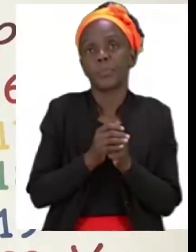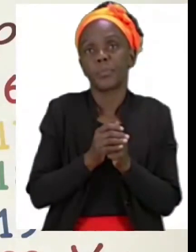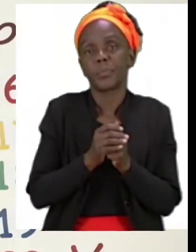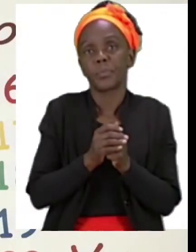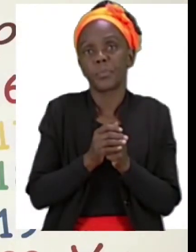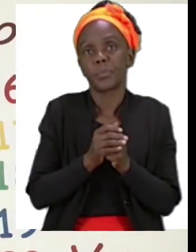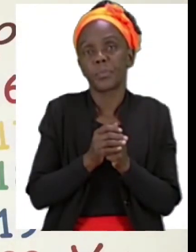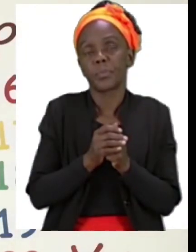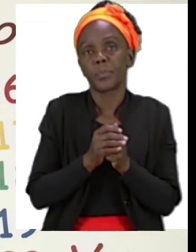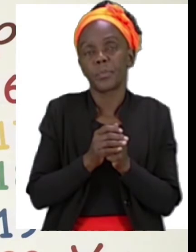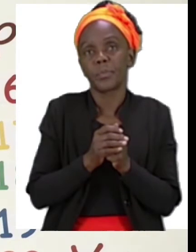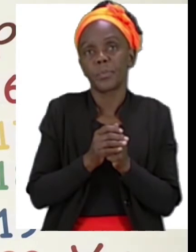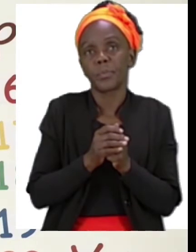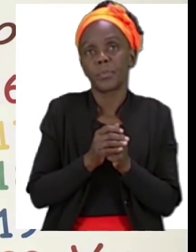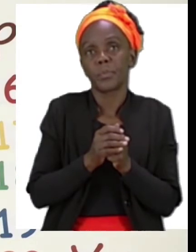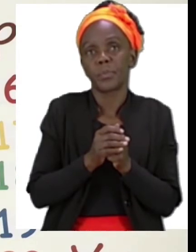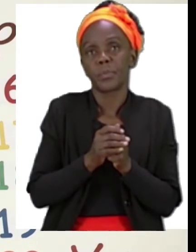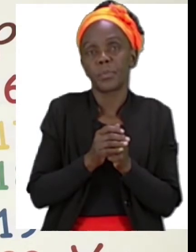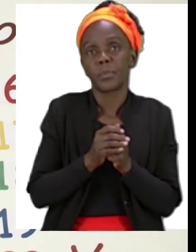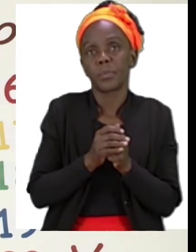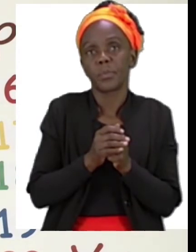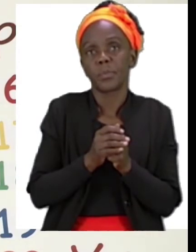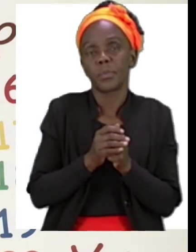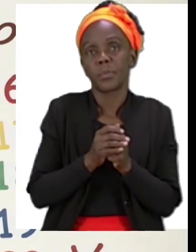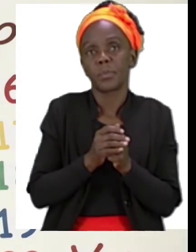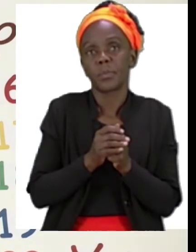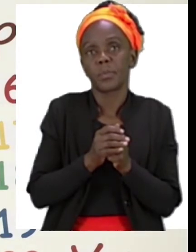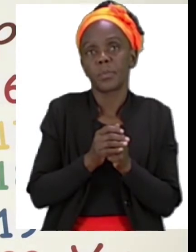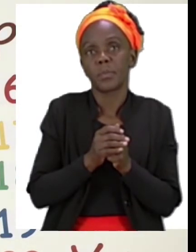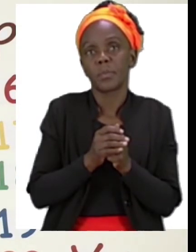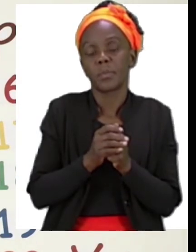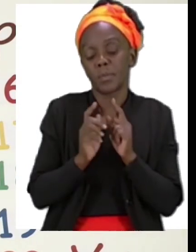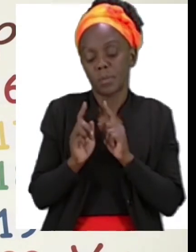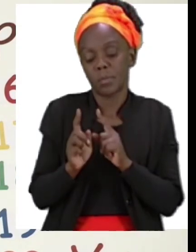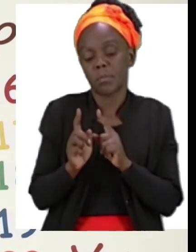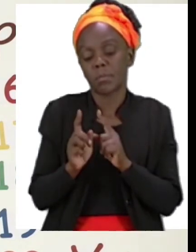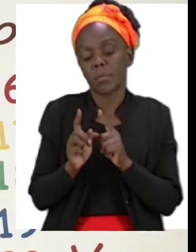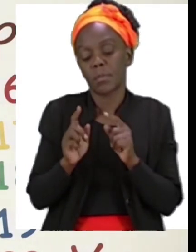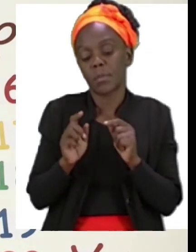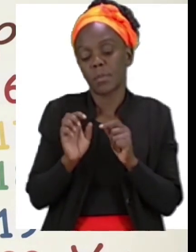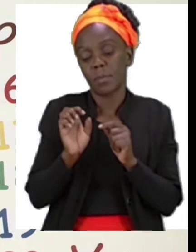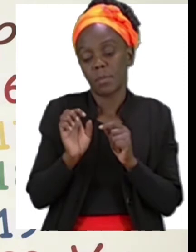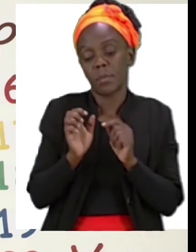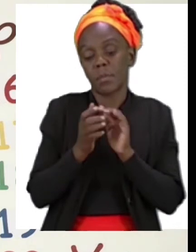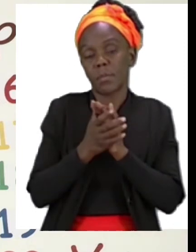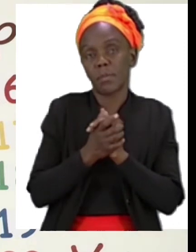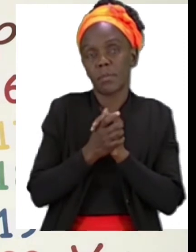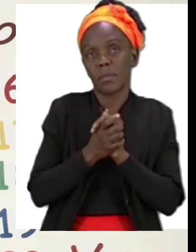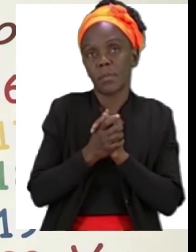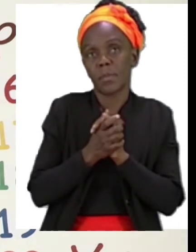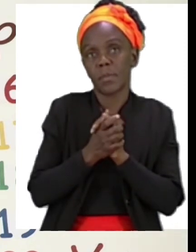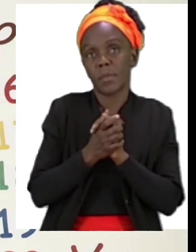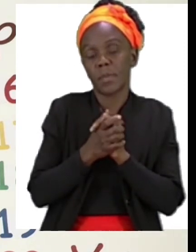we like to play. With my friend, we like to play with cards. So that